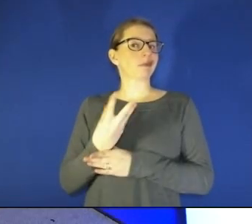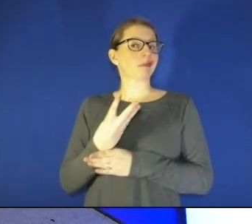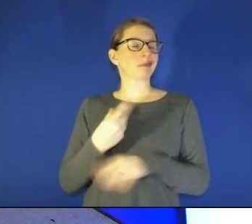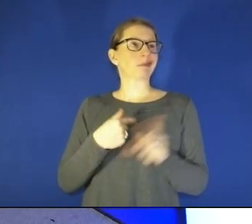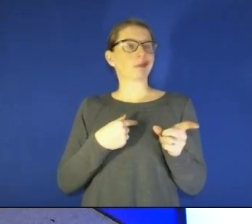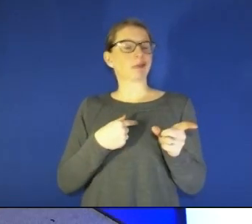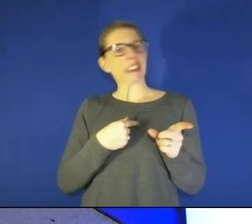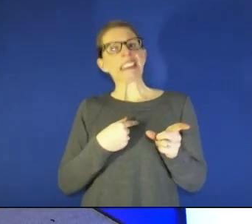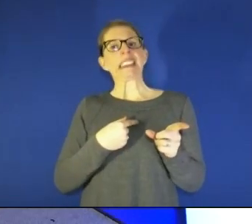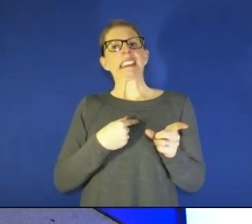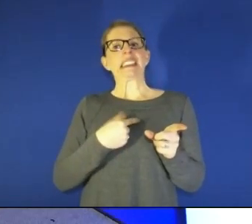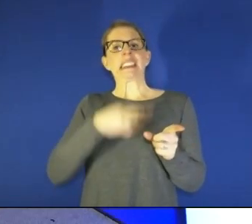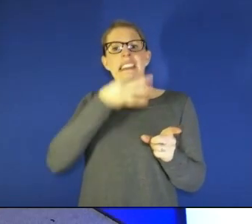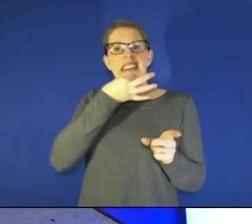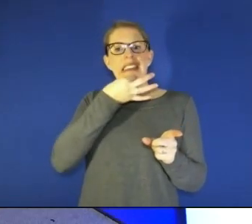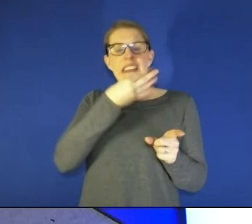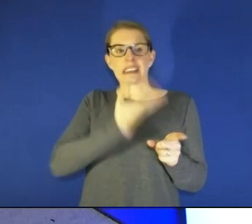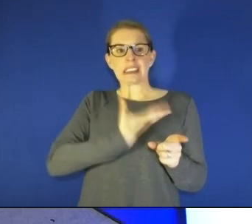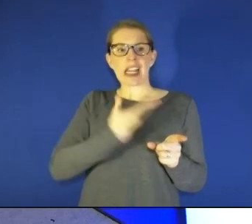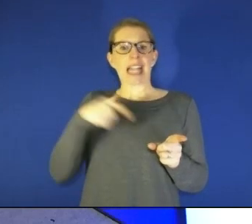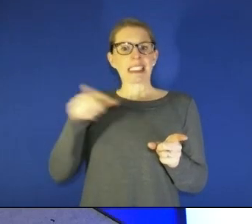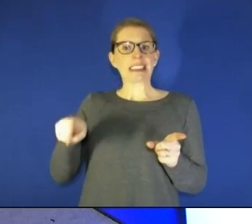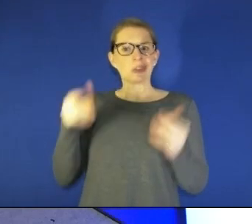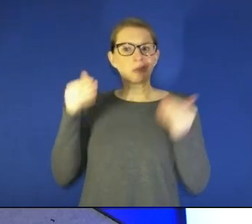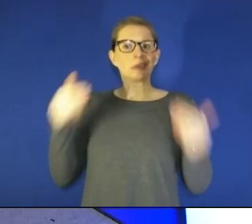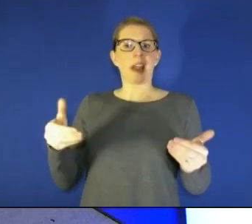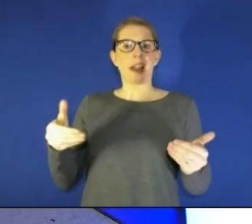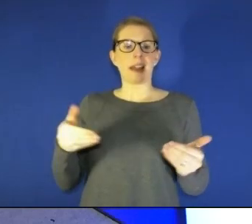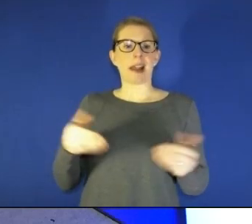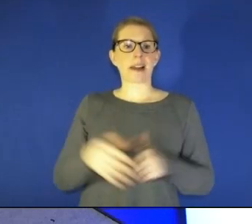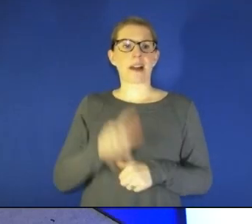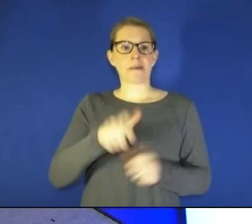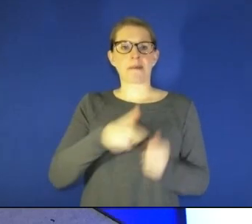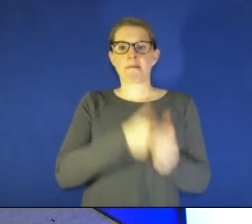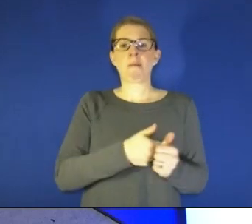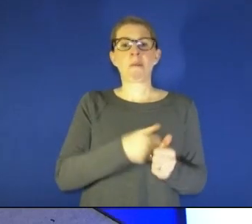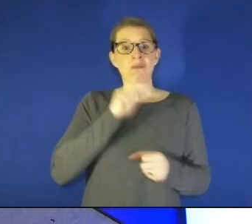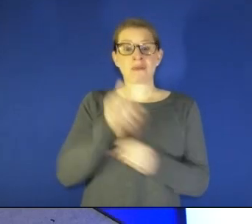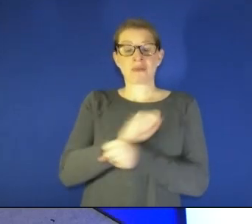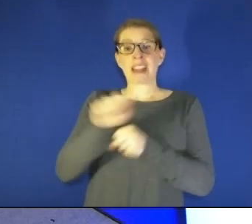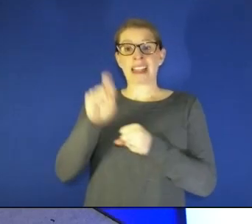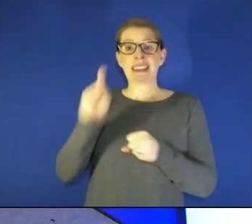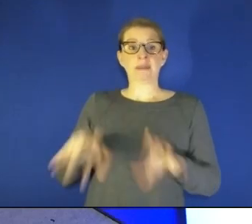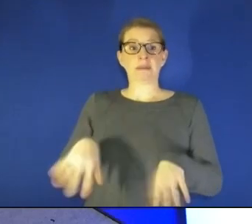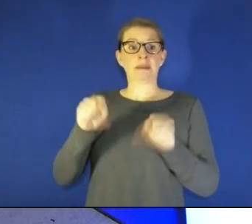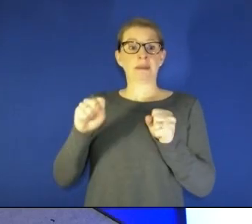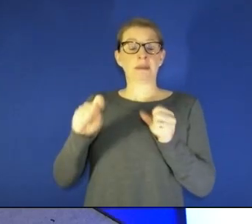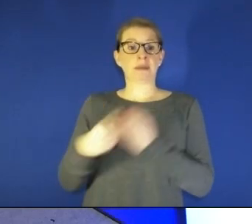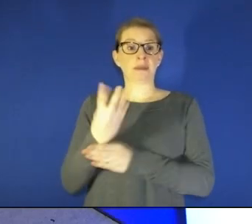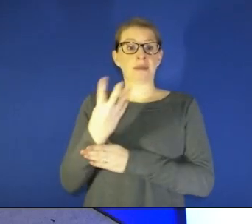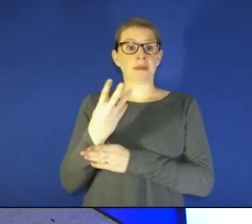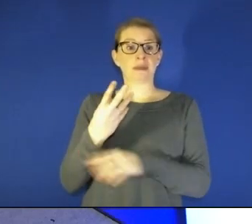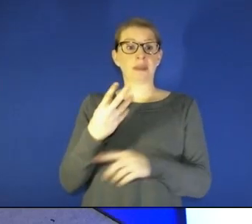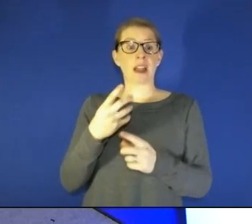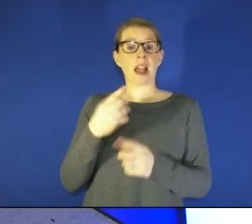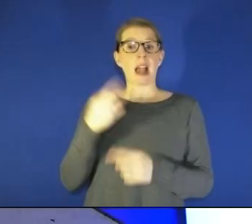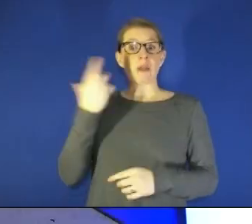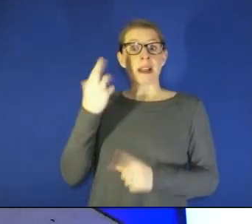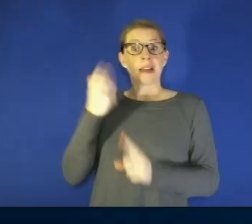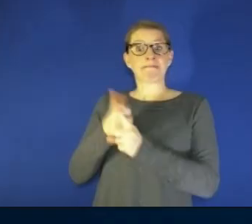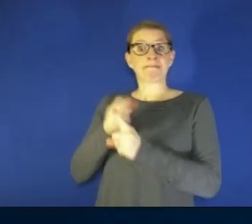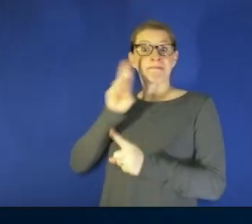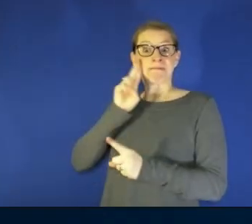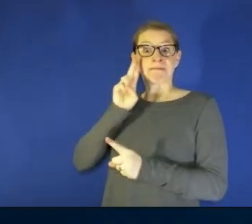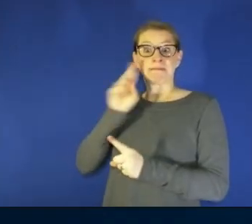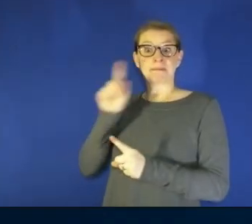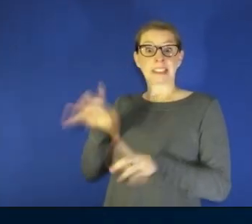this expert just told me I need to do it, so I better do what you said. No, you really do need to do it. And now I just found out Dr. Hawkinson needs to do it. I do. You're up next, friend. I'm